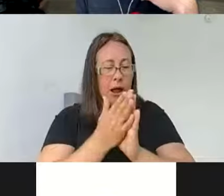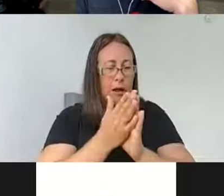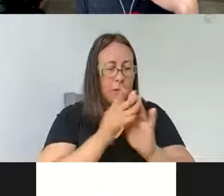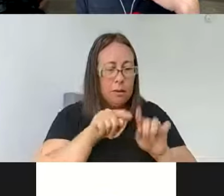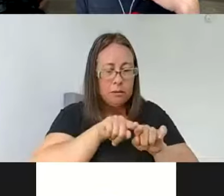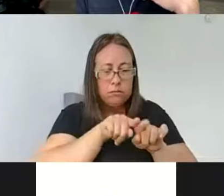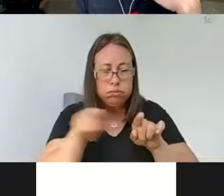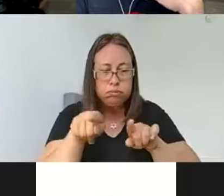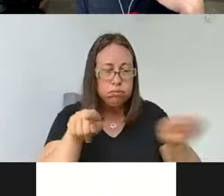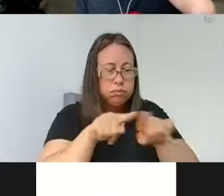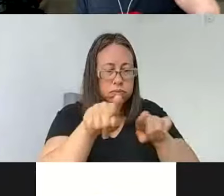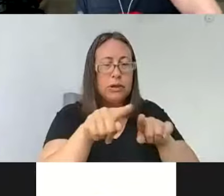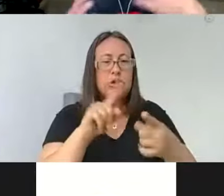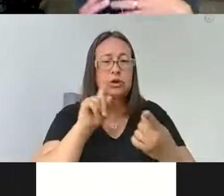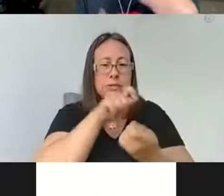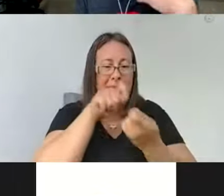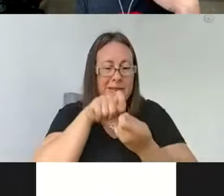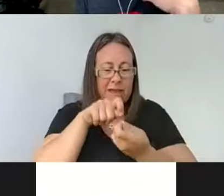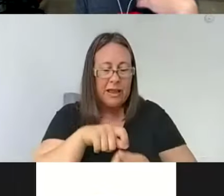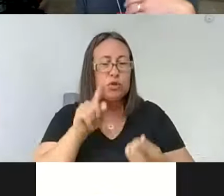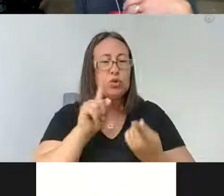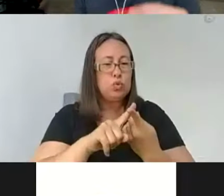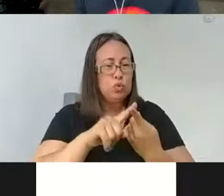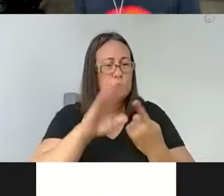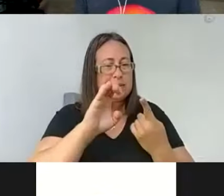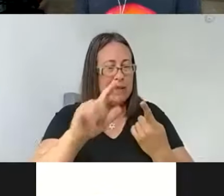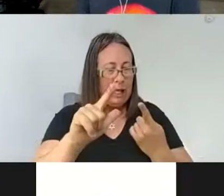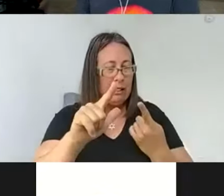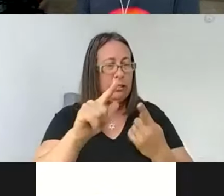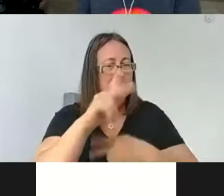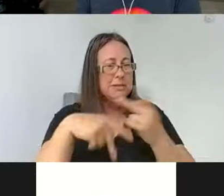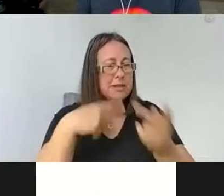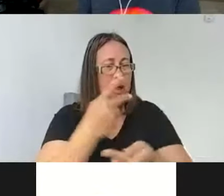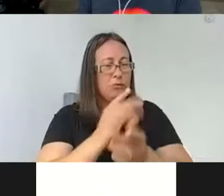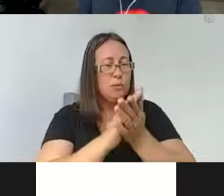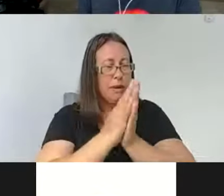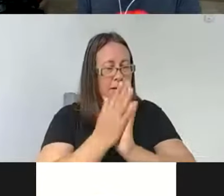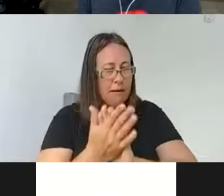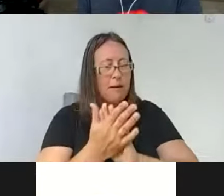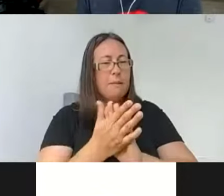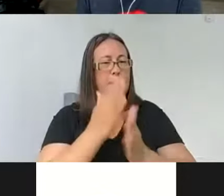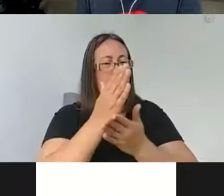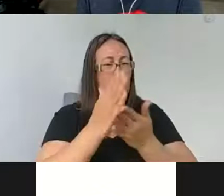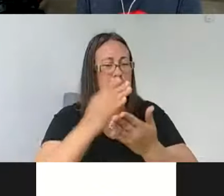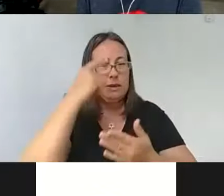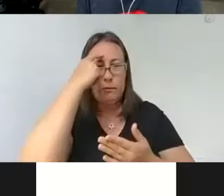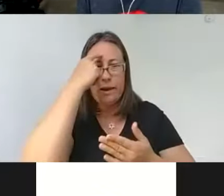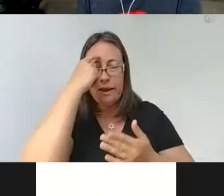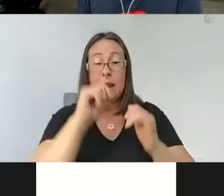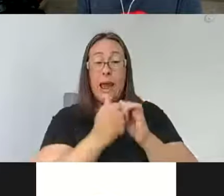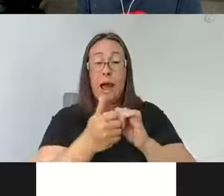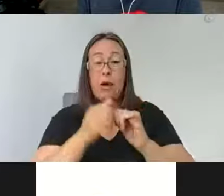different cell types that go into making up this complex circuitry of the brain, how those stem